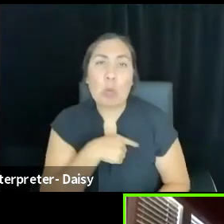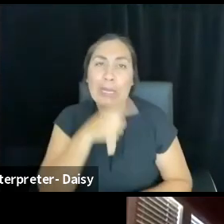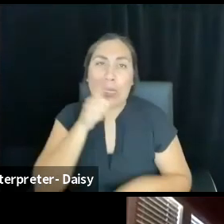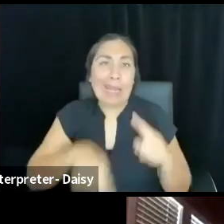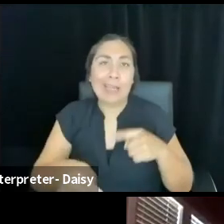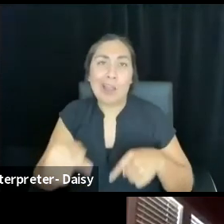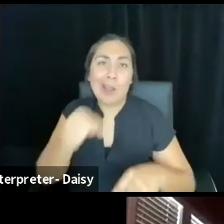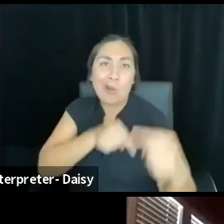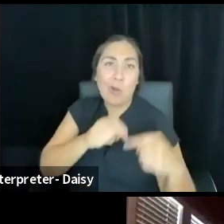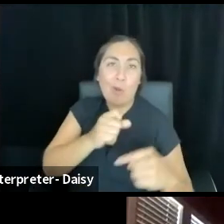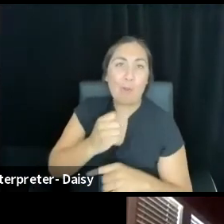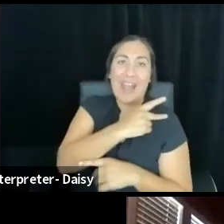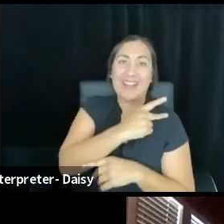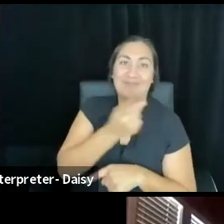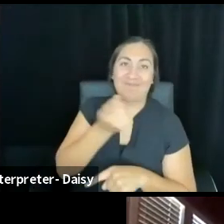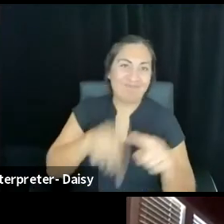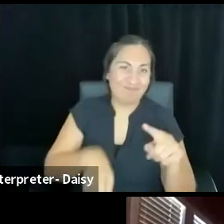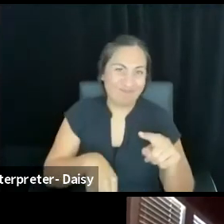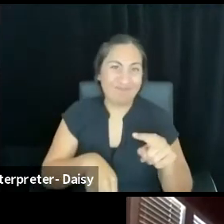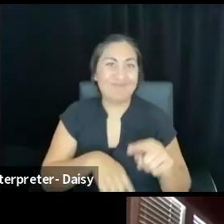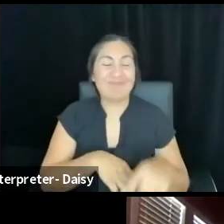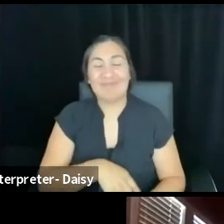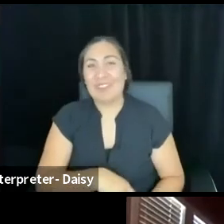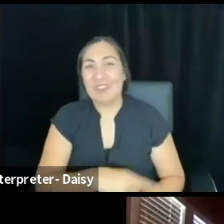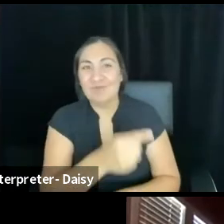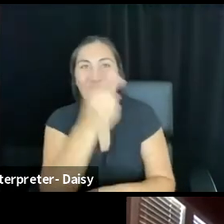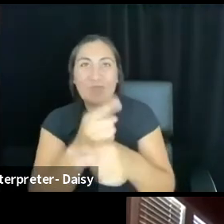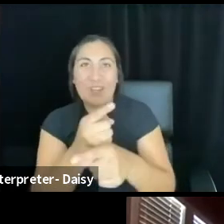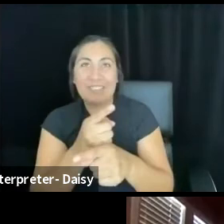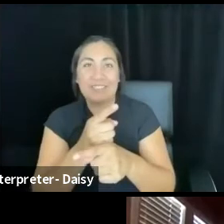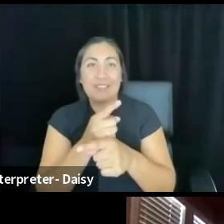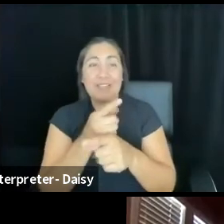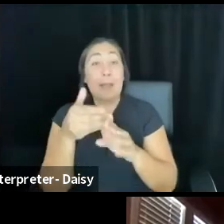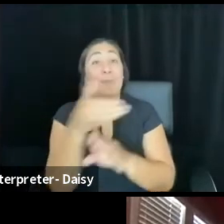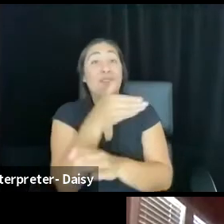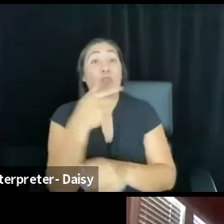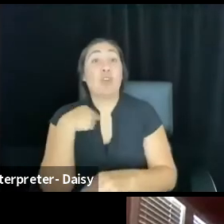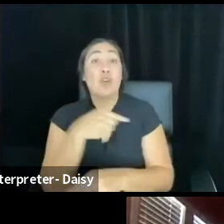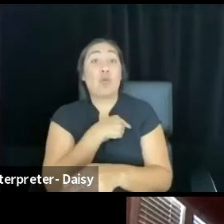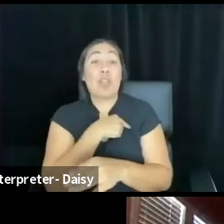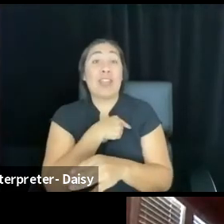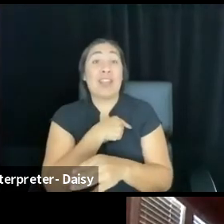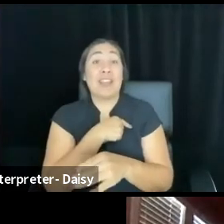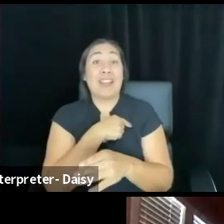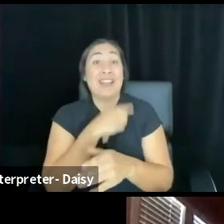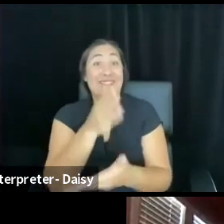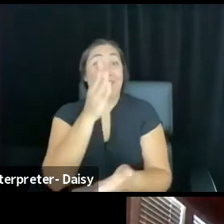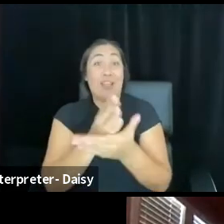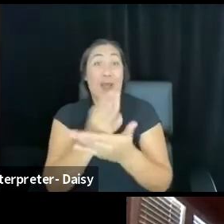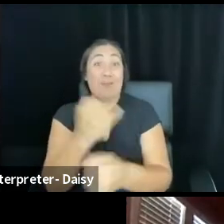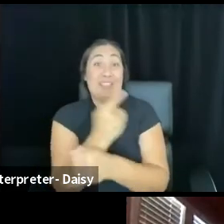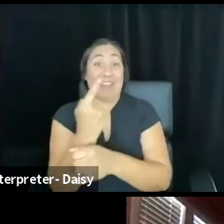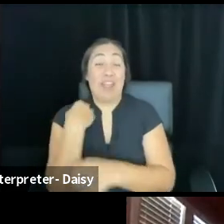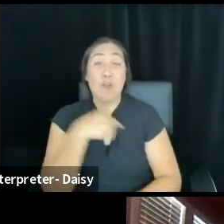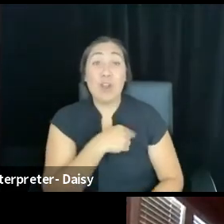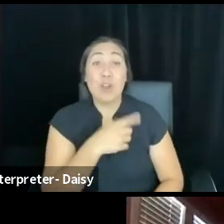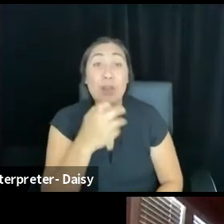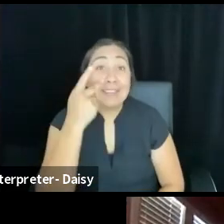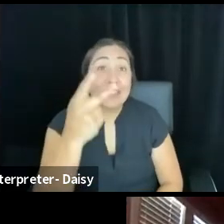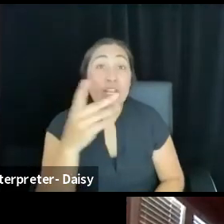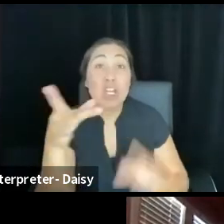It's so true. Before we go today, we want to see the commons in action. If you got something out of